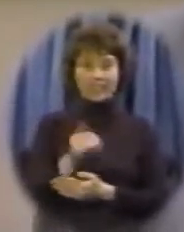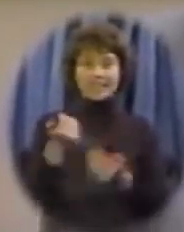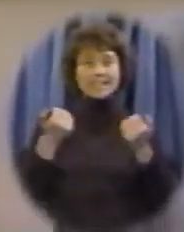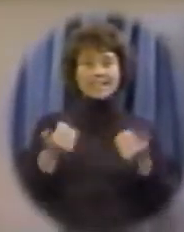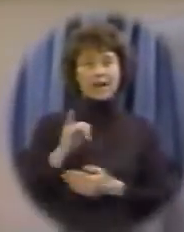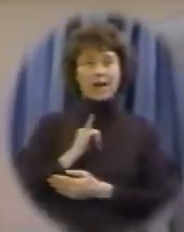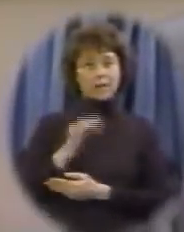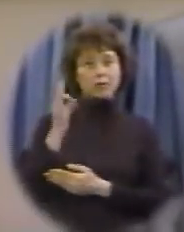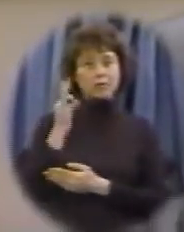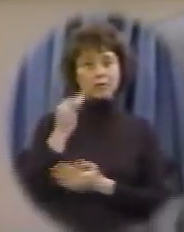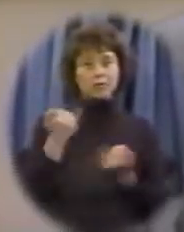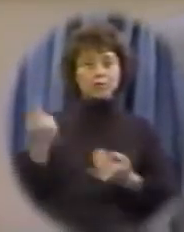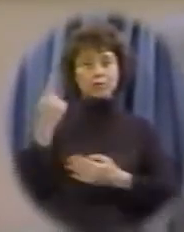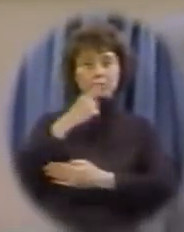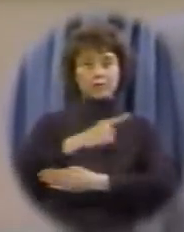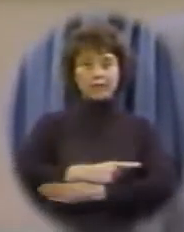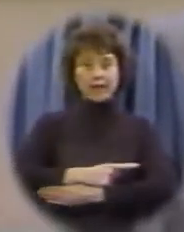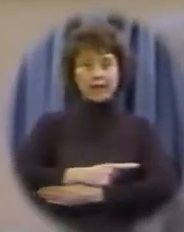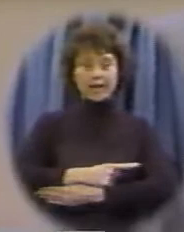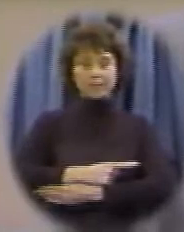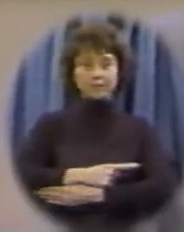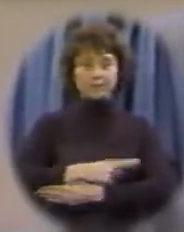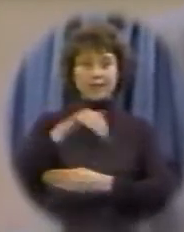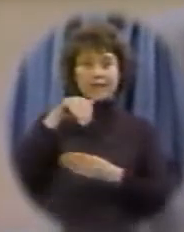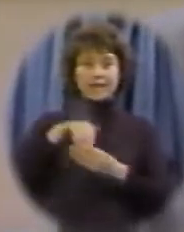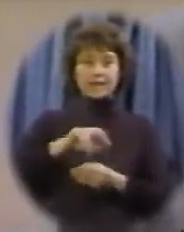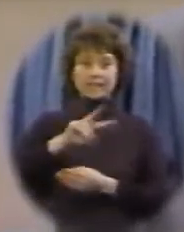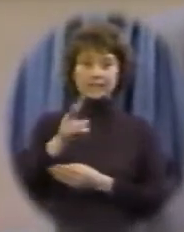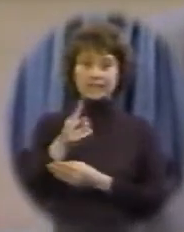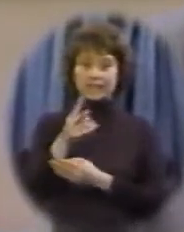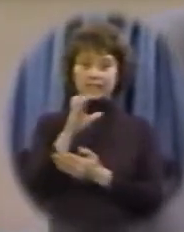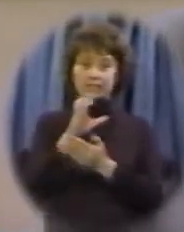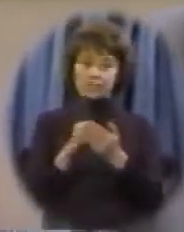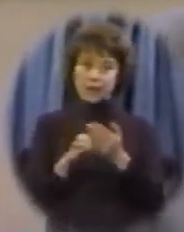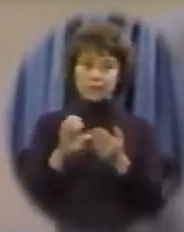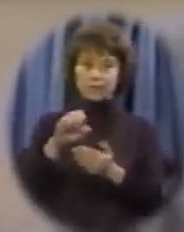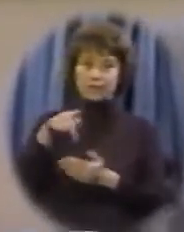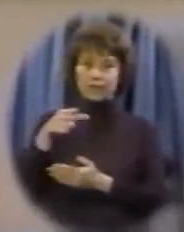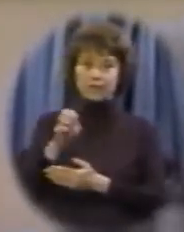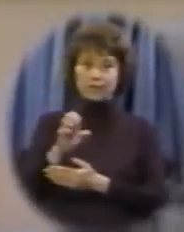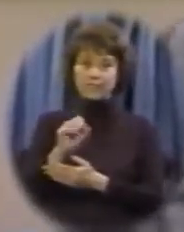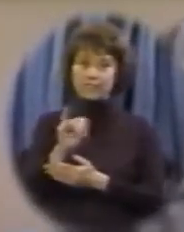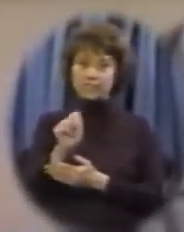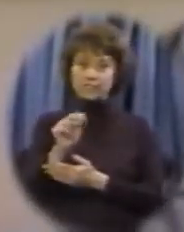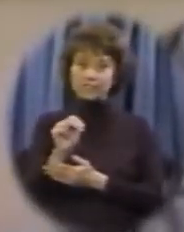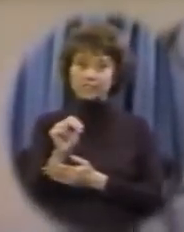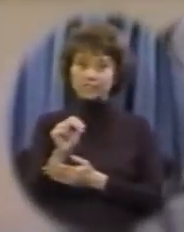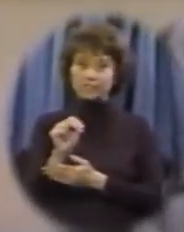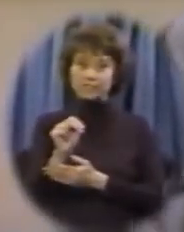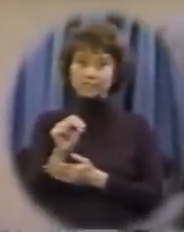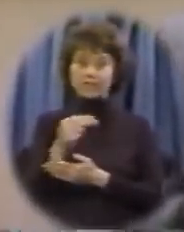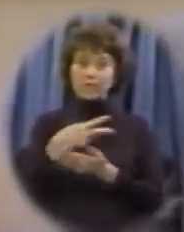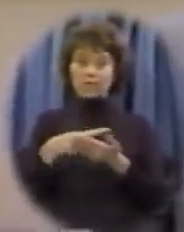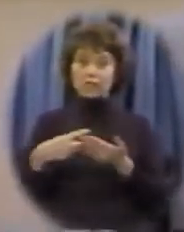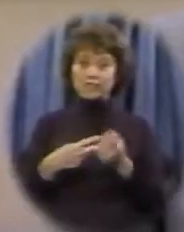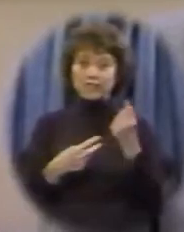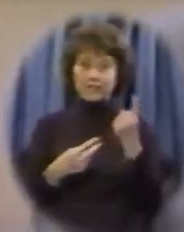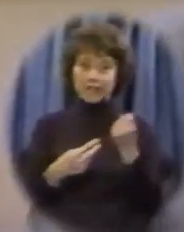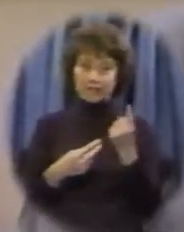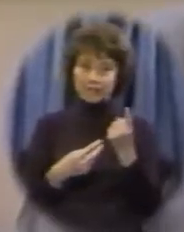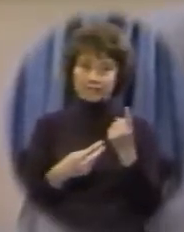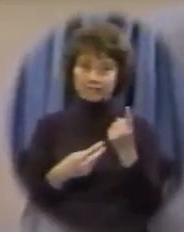a message to you today in the second chapter of the book of Ephesians and verse 11. Second chapter